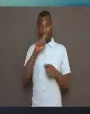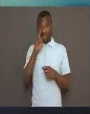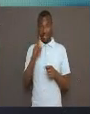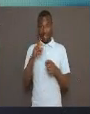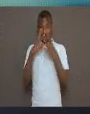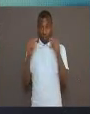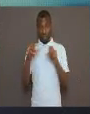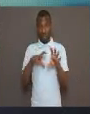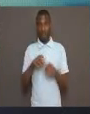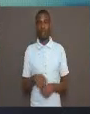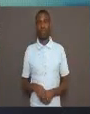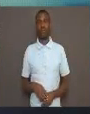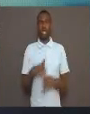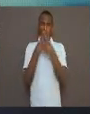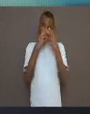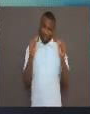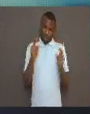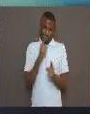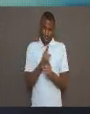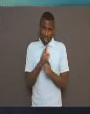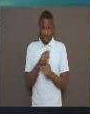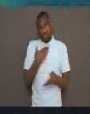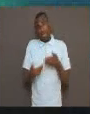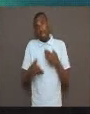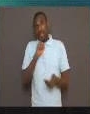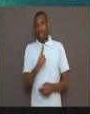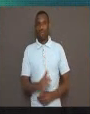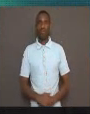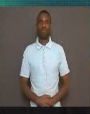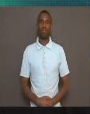The solution is actually simple.